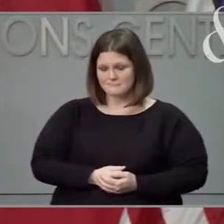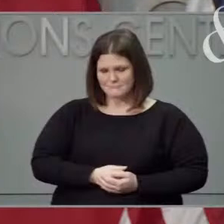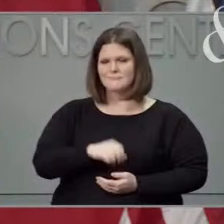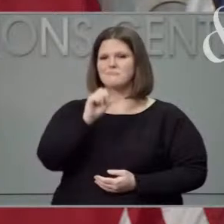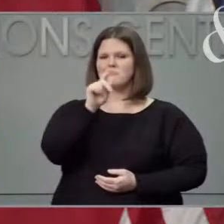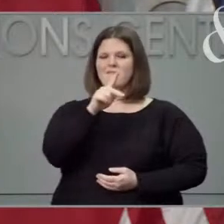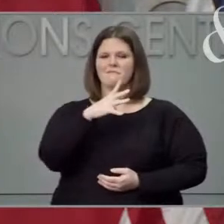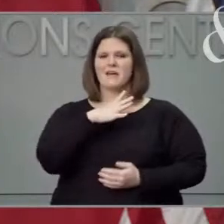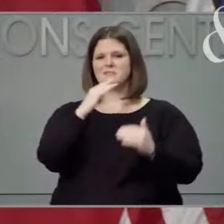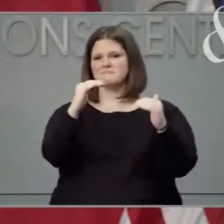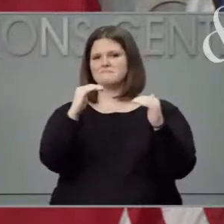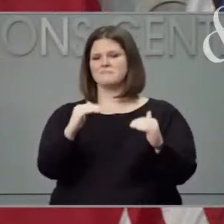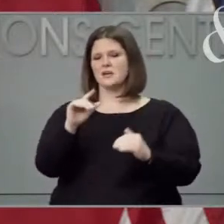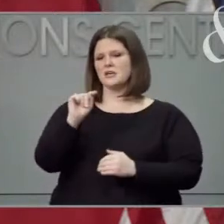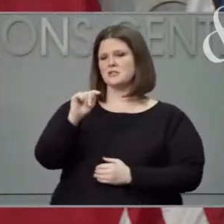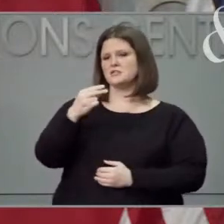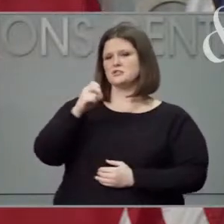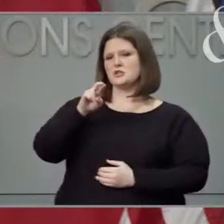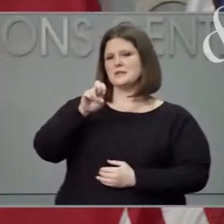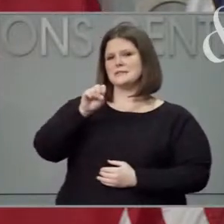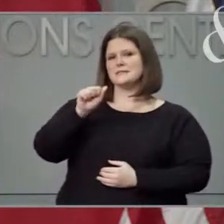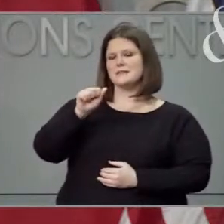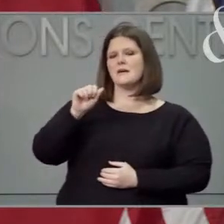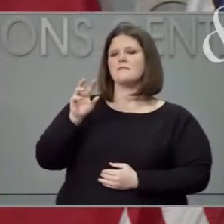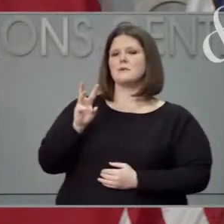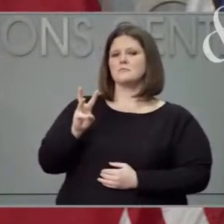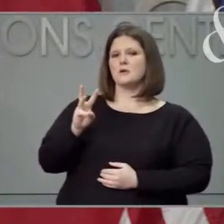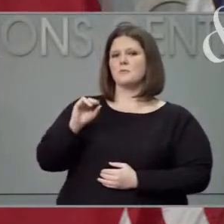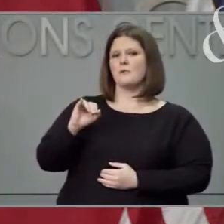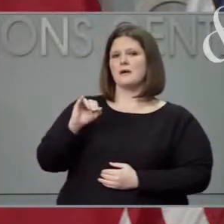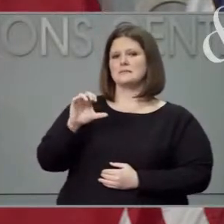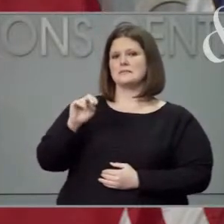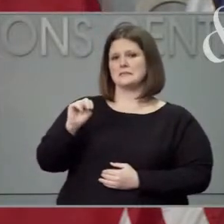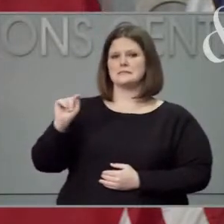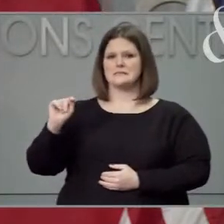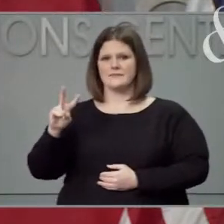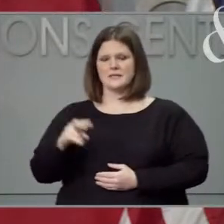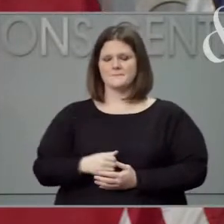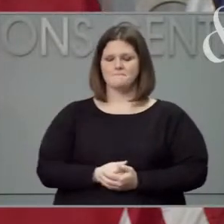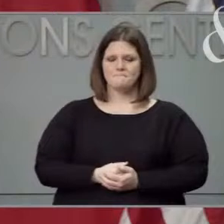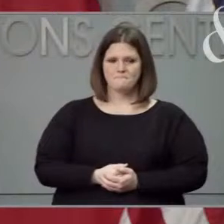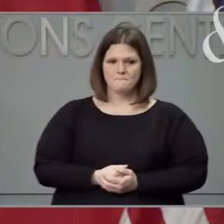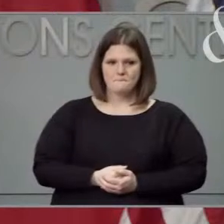Okay, we'll go to Teresa Bowles from WITN TV.